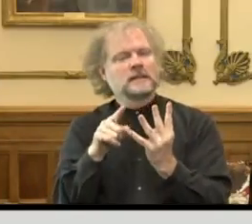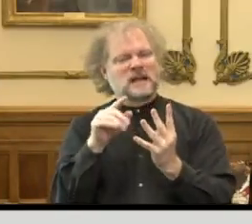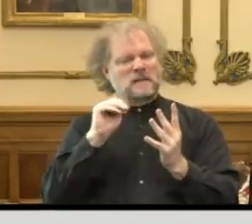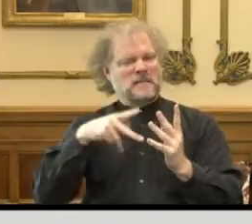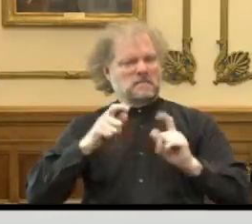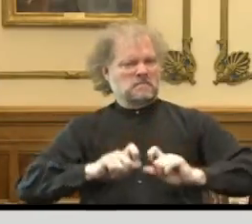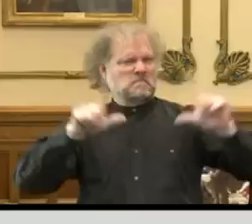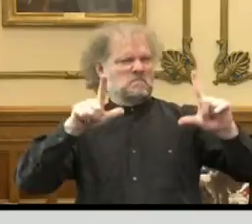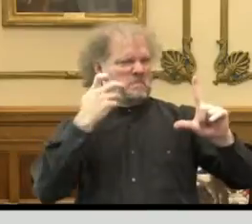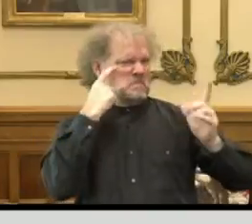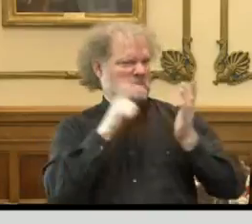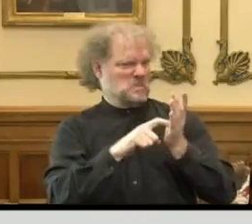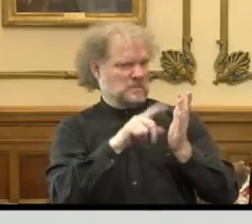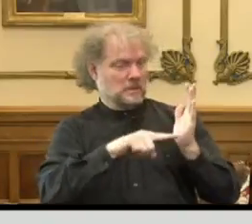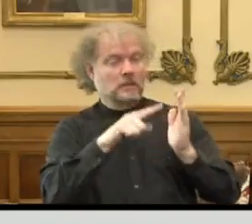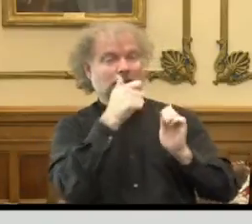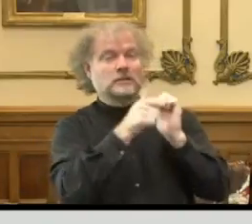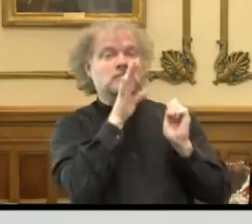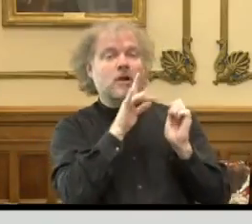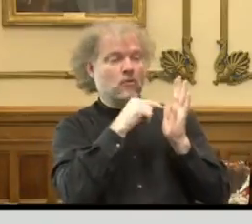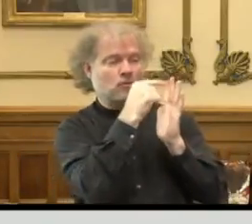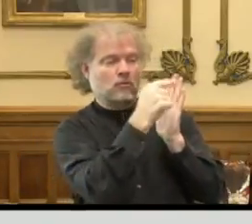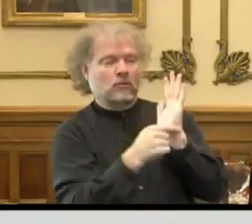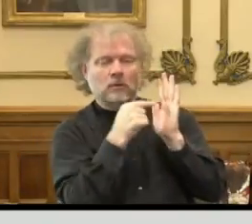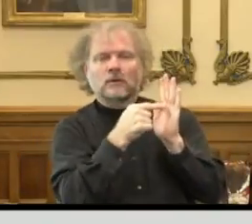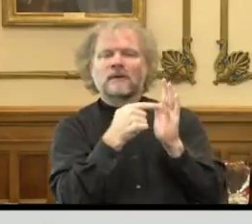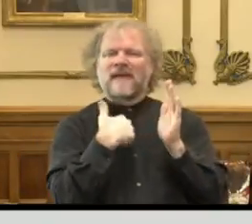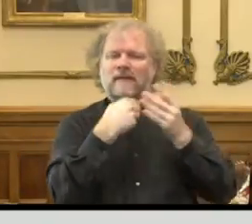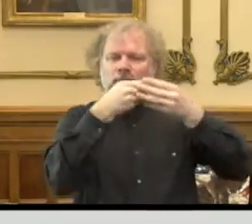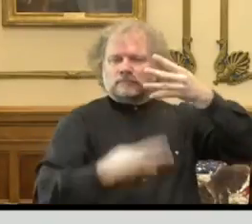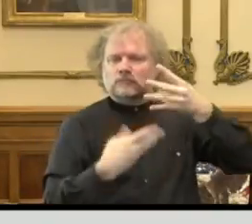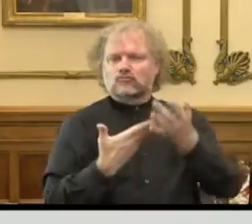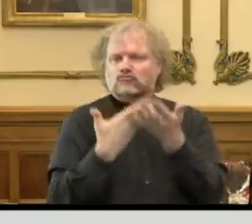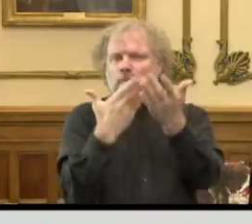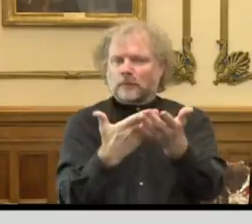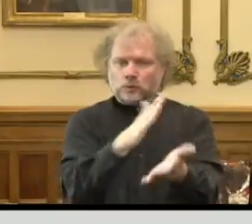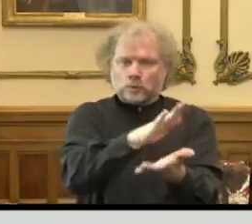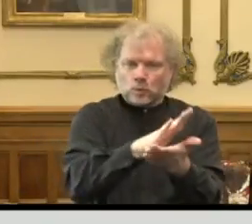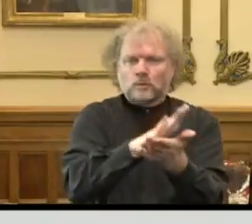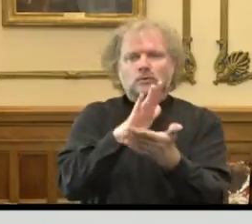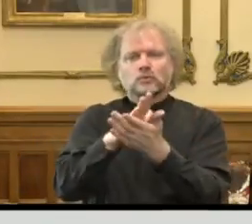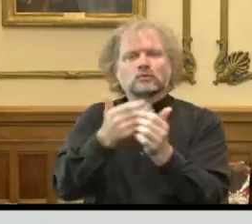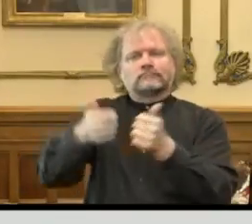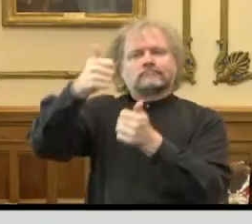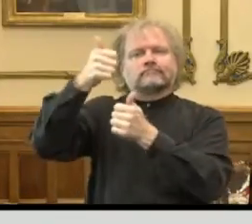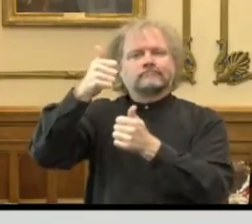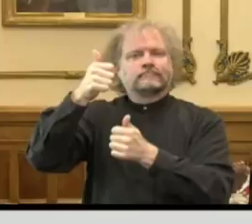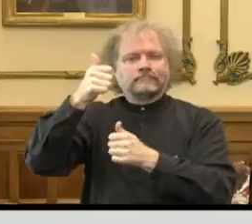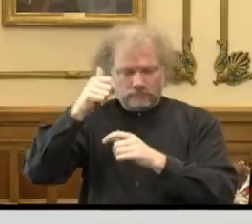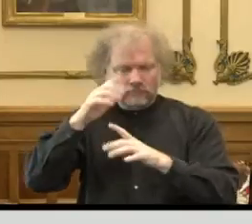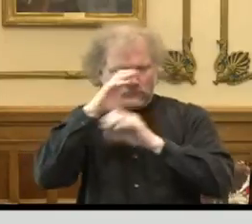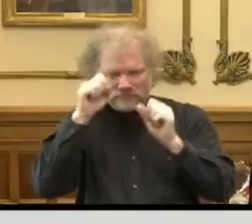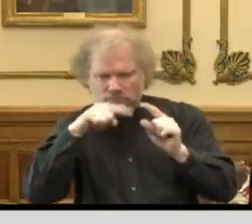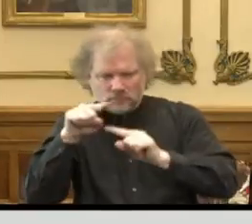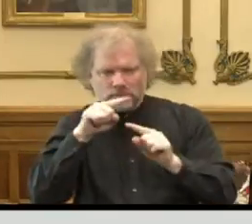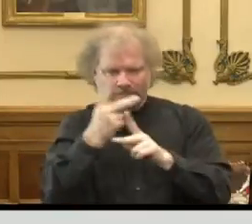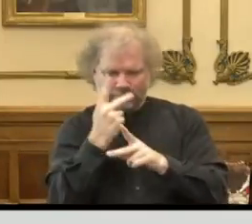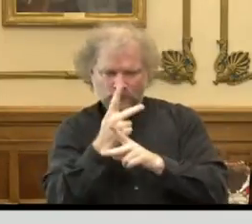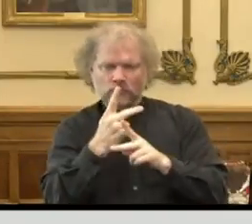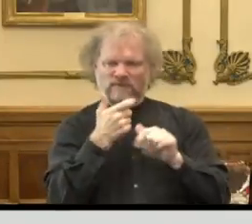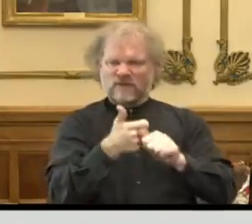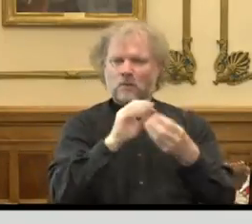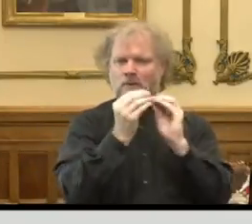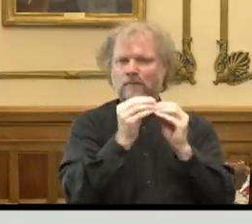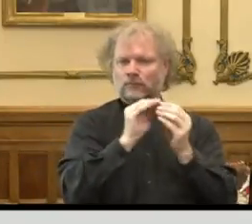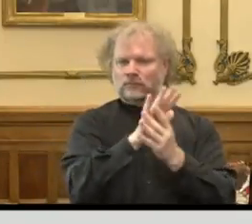map. Each color category comes with recommendations for school and school officials to consider based on what the metrics show